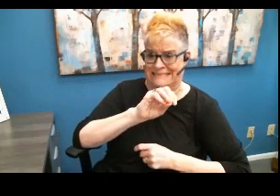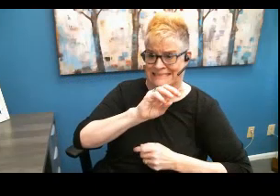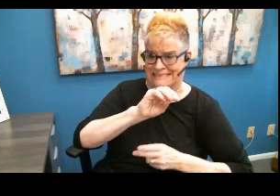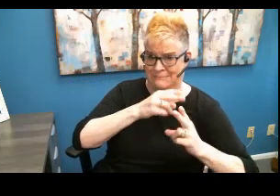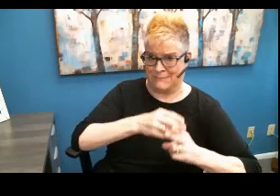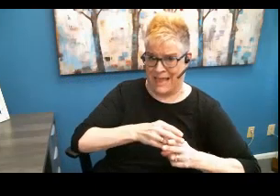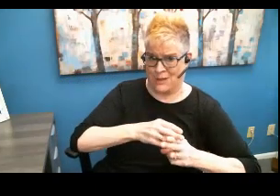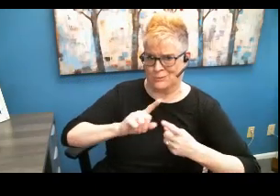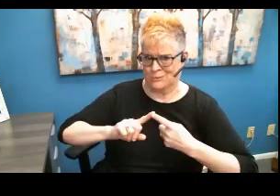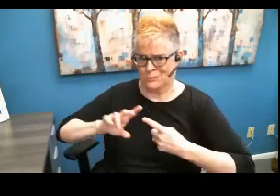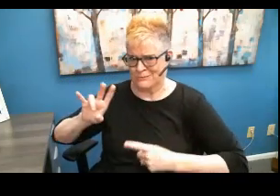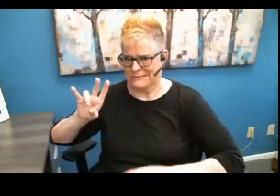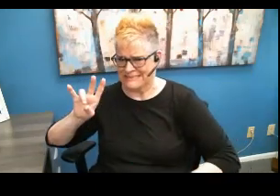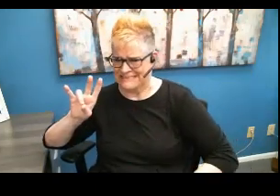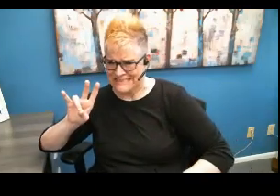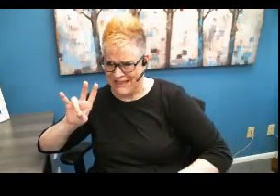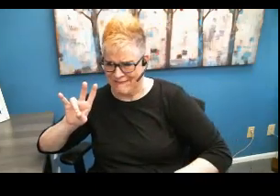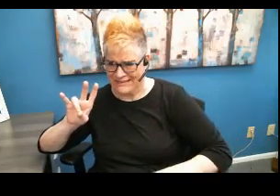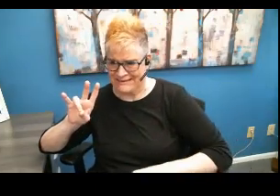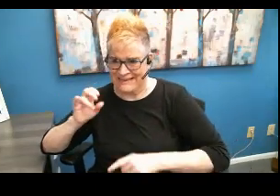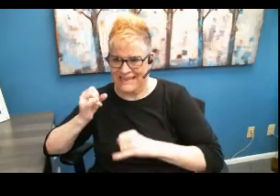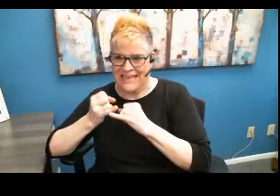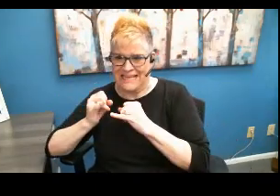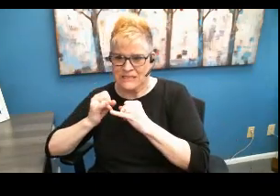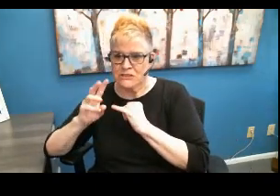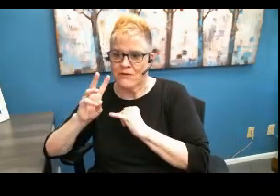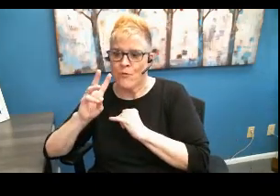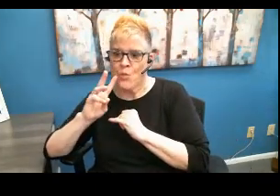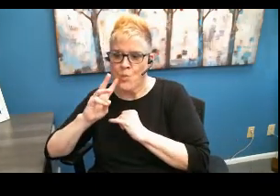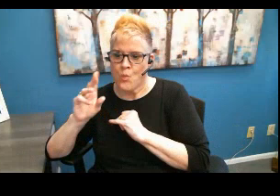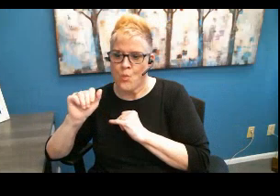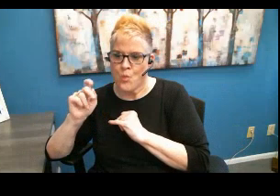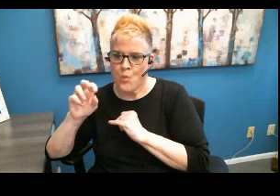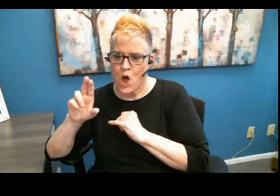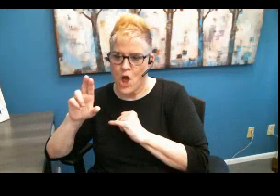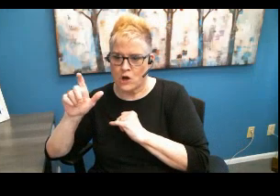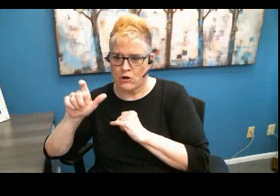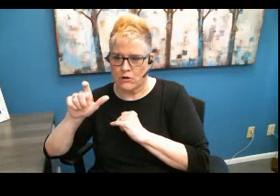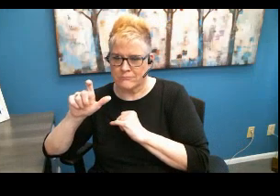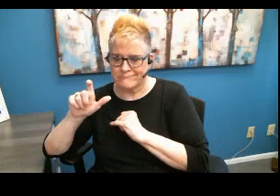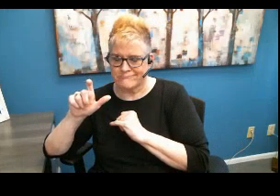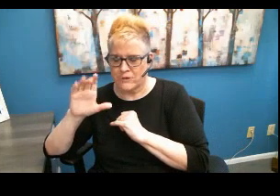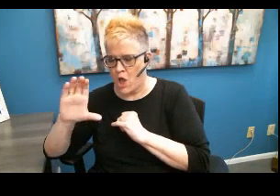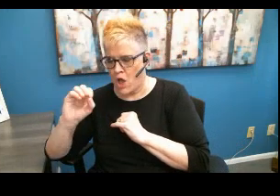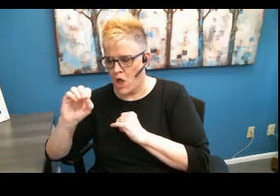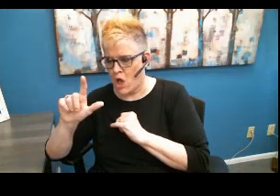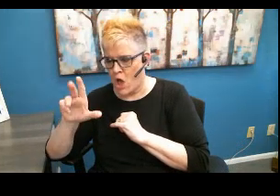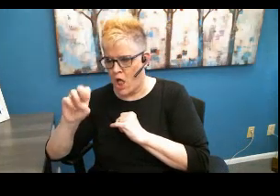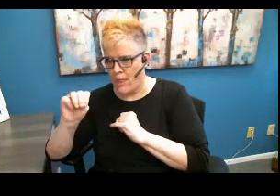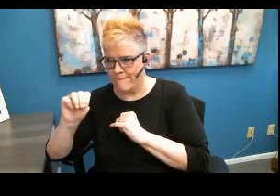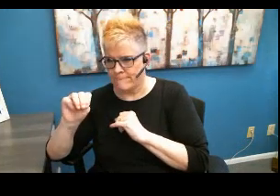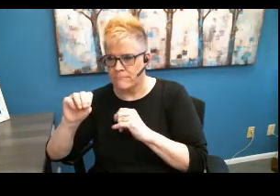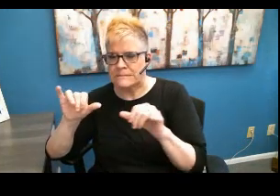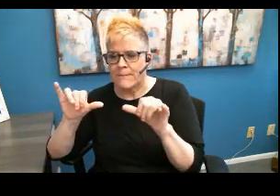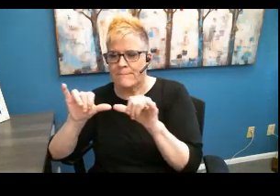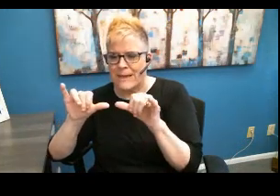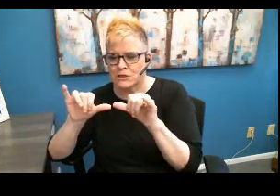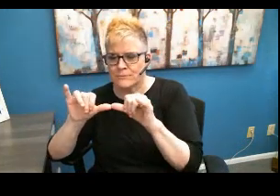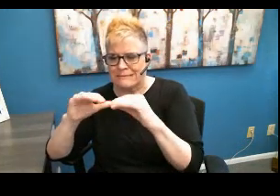down to, this is actually 7 inches of water column. It's a measurement of pressure that we use. It's equivalent